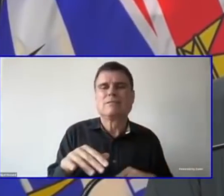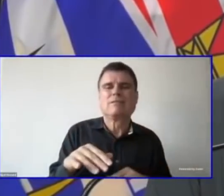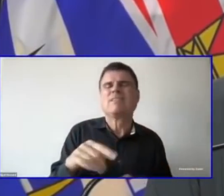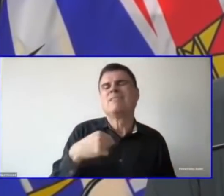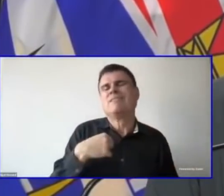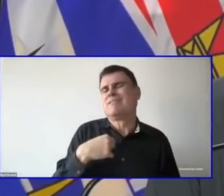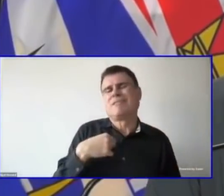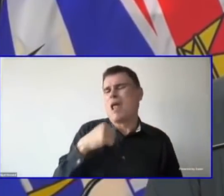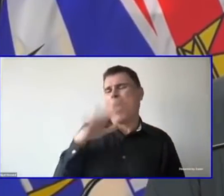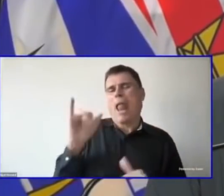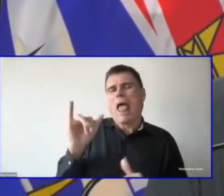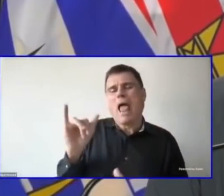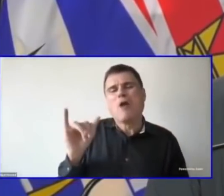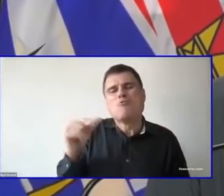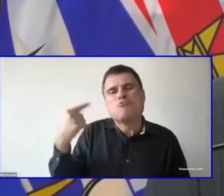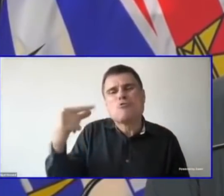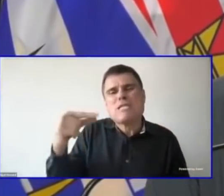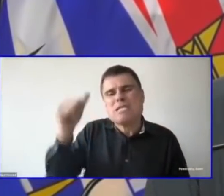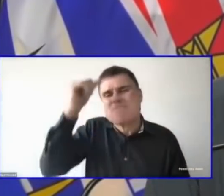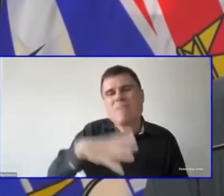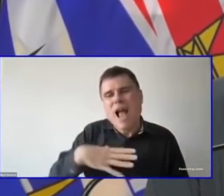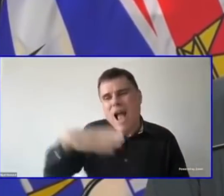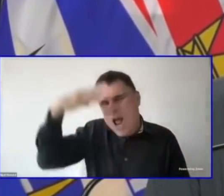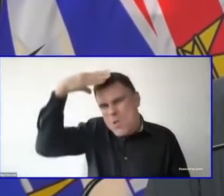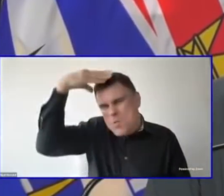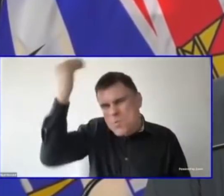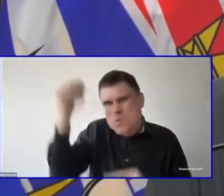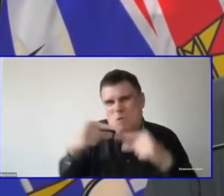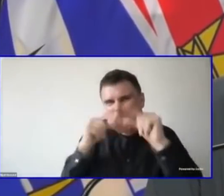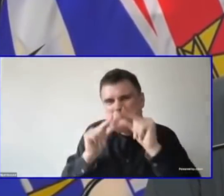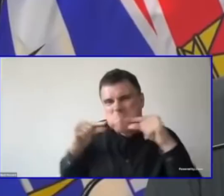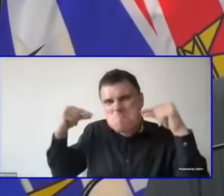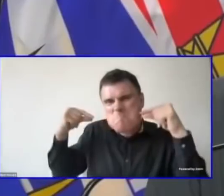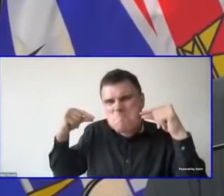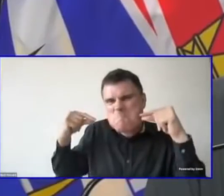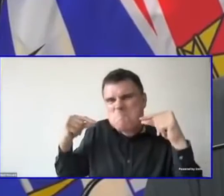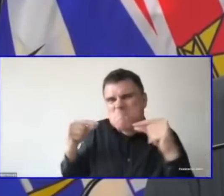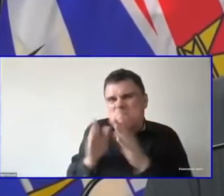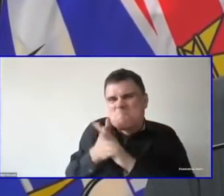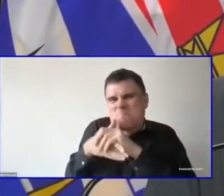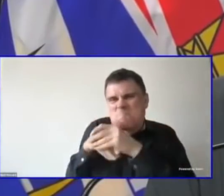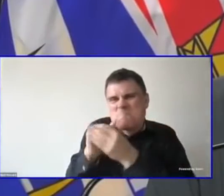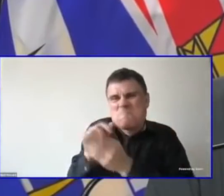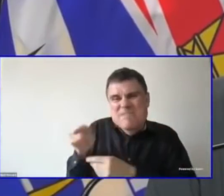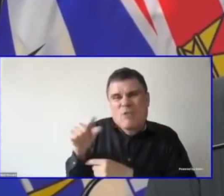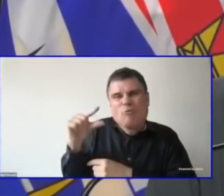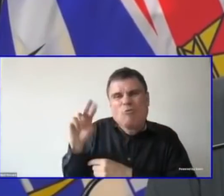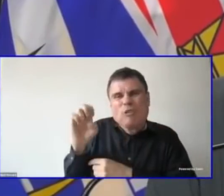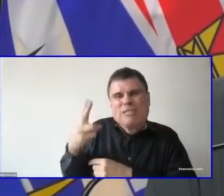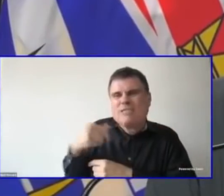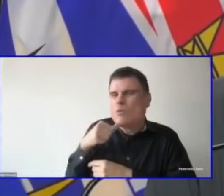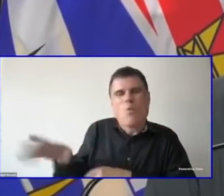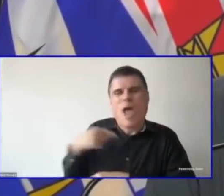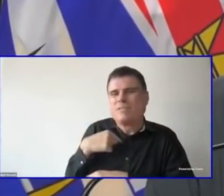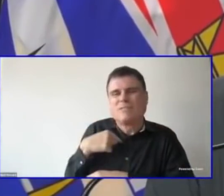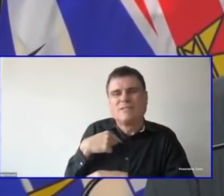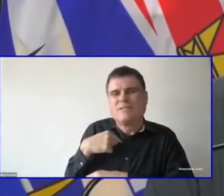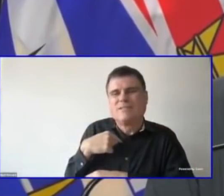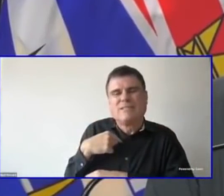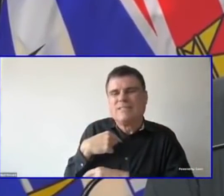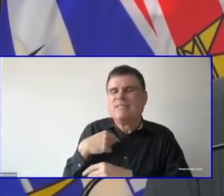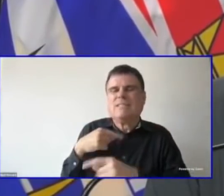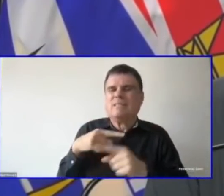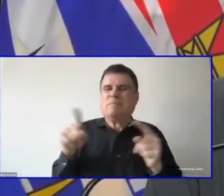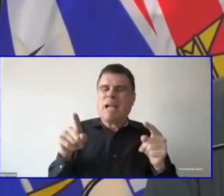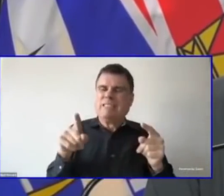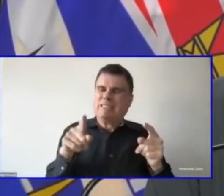Christmas Eve, but help people understand, you know, okay, gyms are closed because people are exerting, but why not bring in capacity controls for malls, for